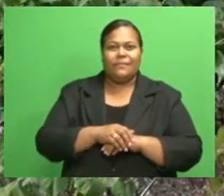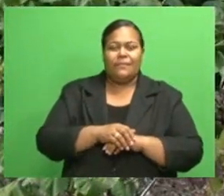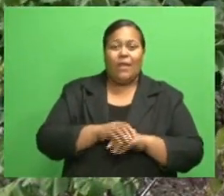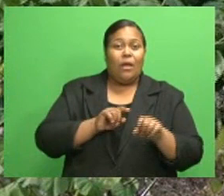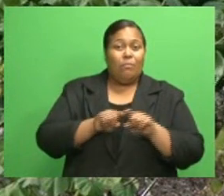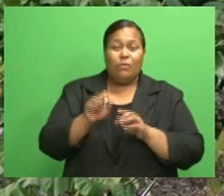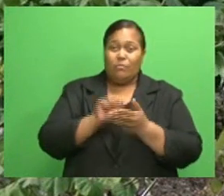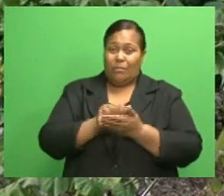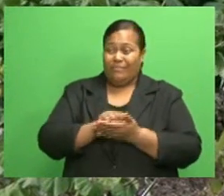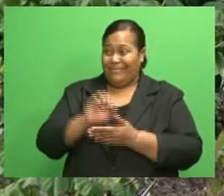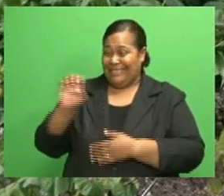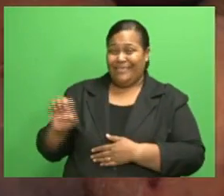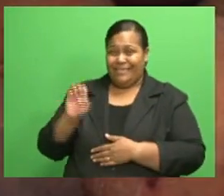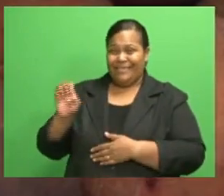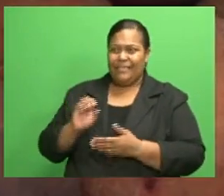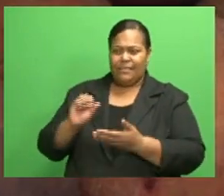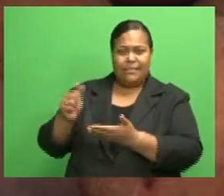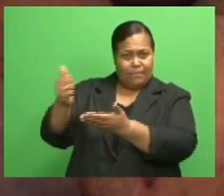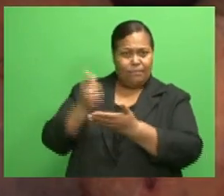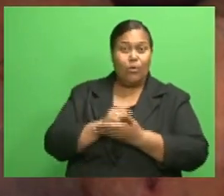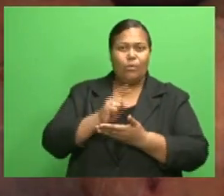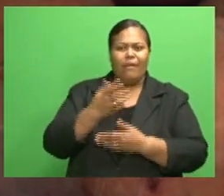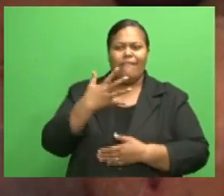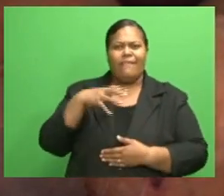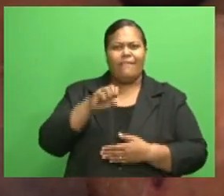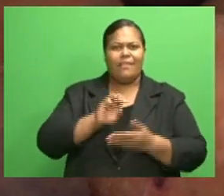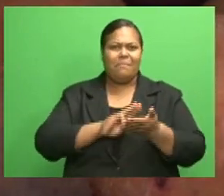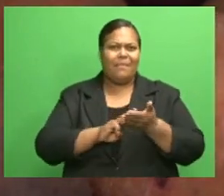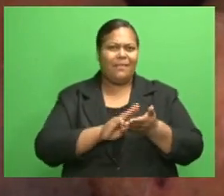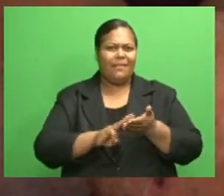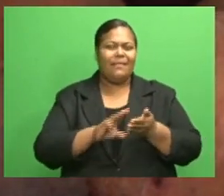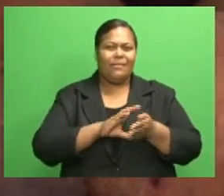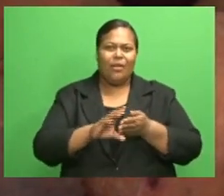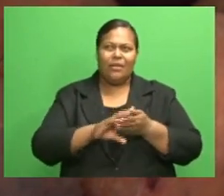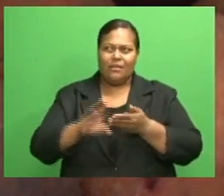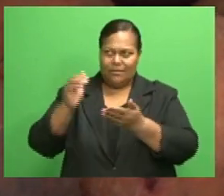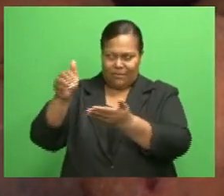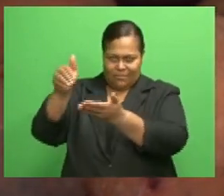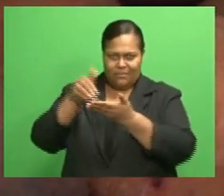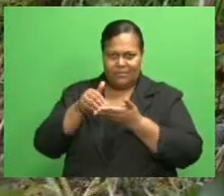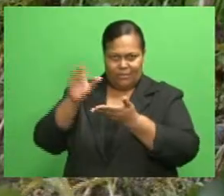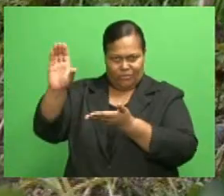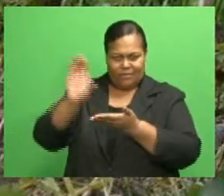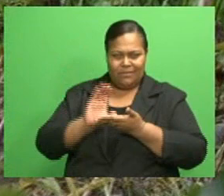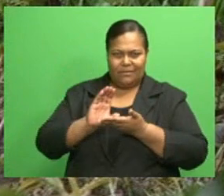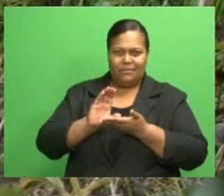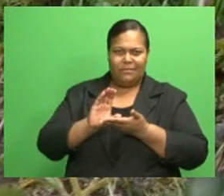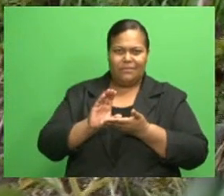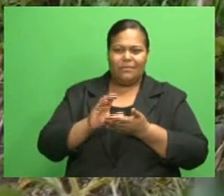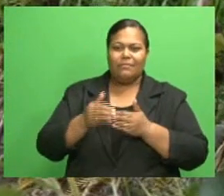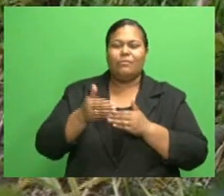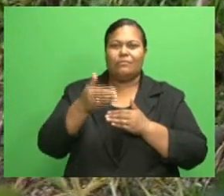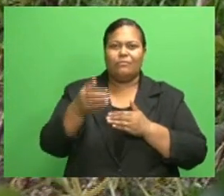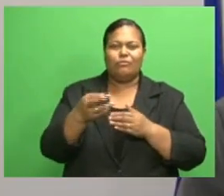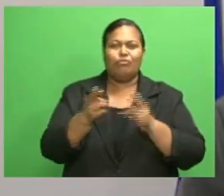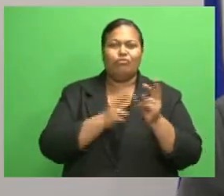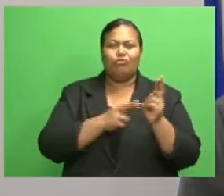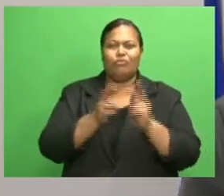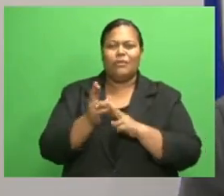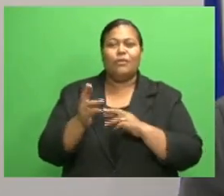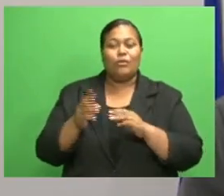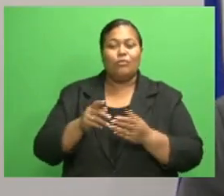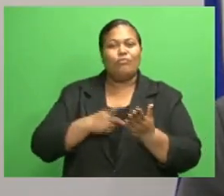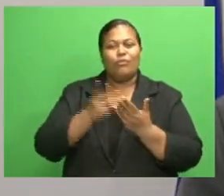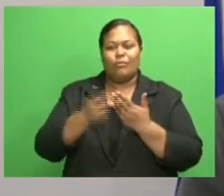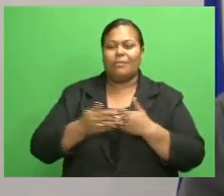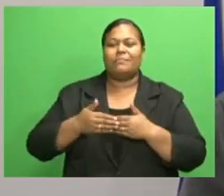EU was a $50 million package which will help sustain rural livelihood programs over the next 3 years. Which means that it